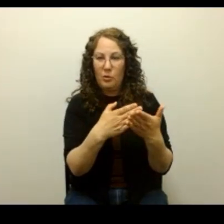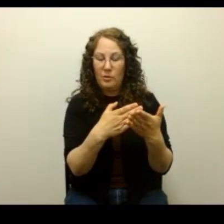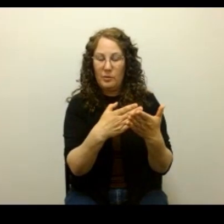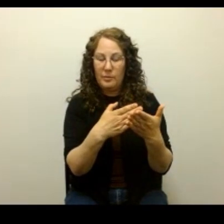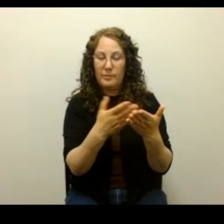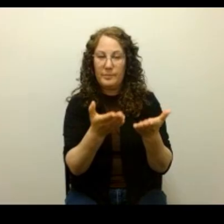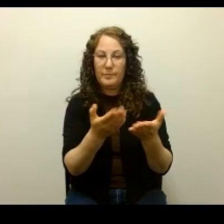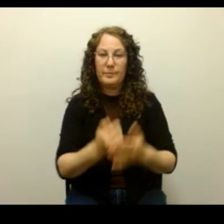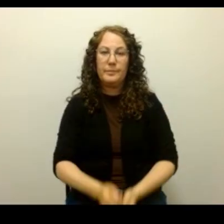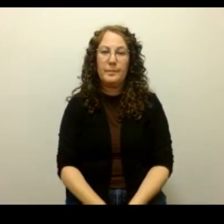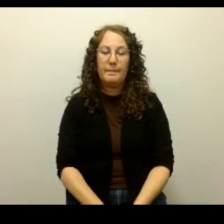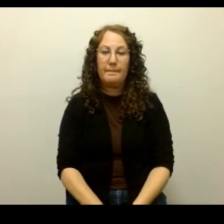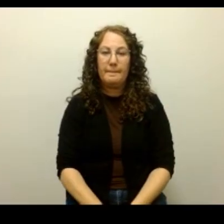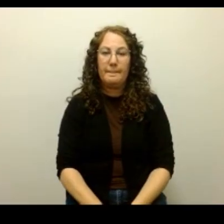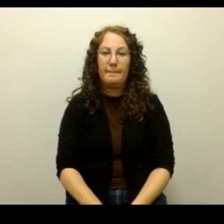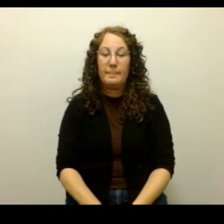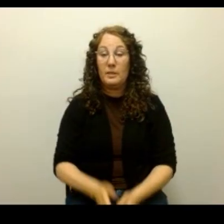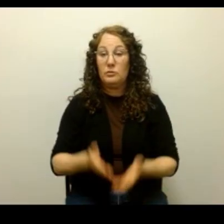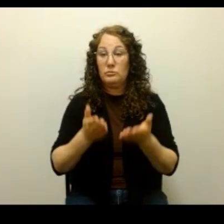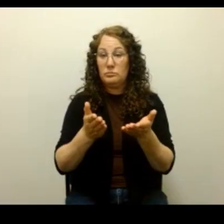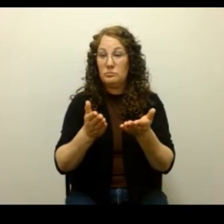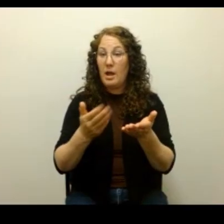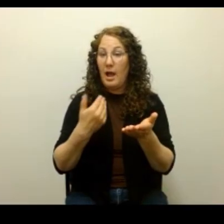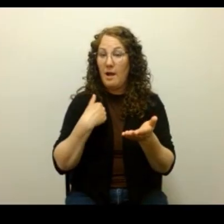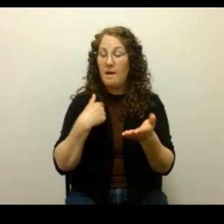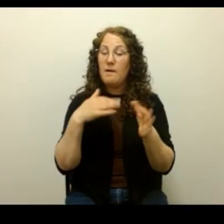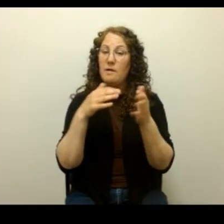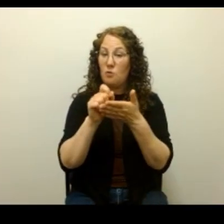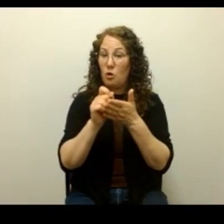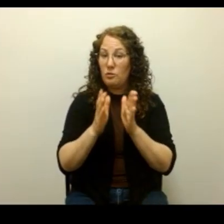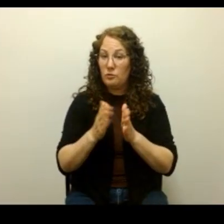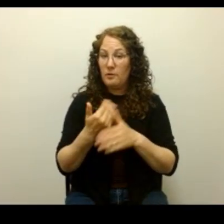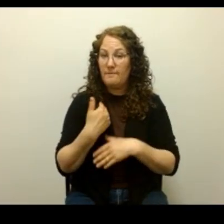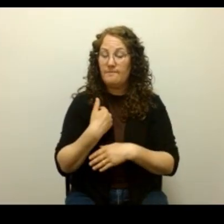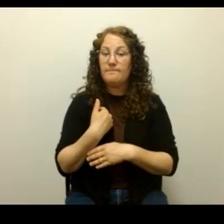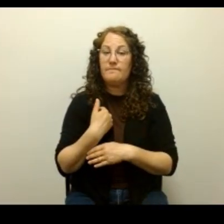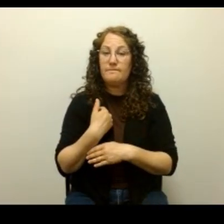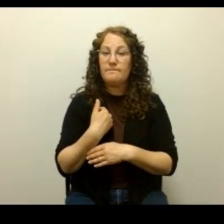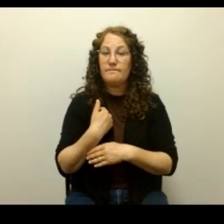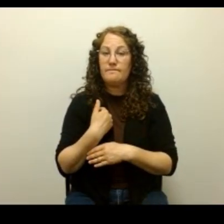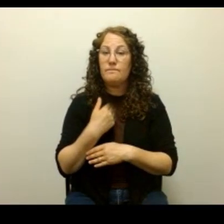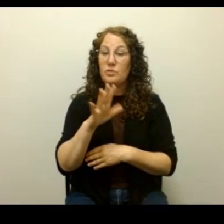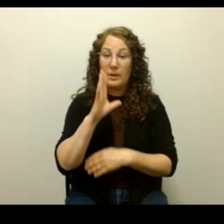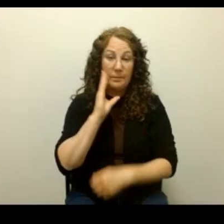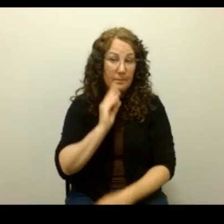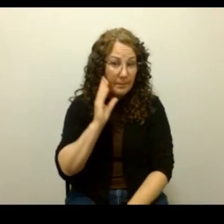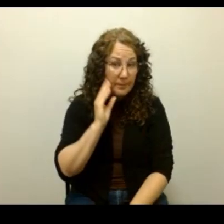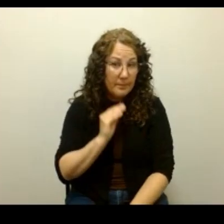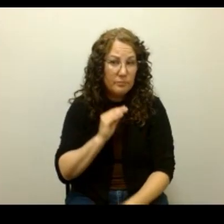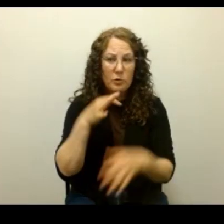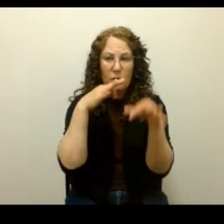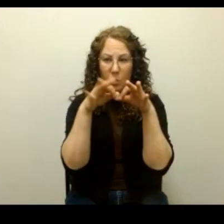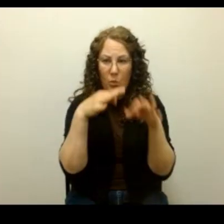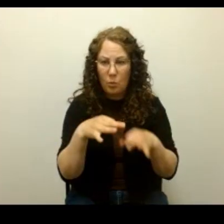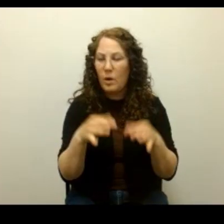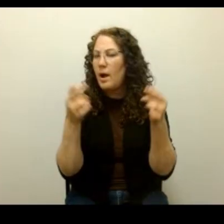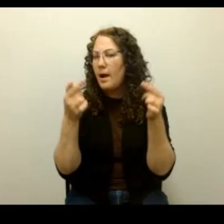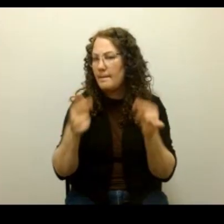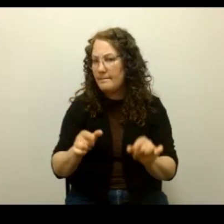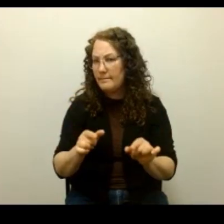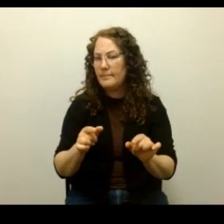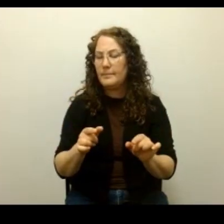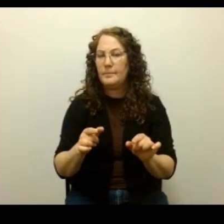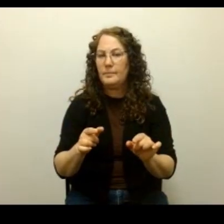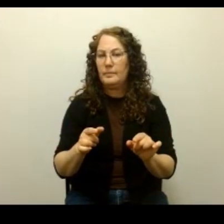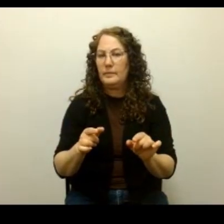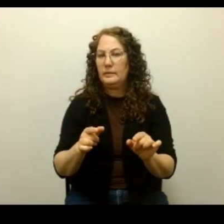writing. Here the author describes their experience, describes what happened